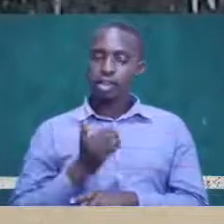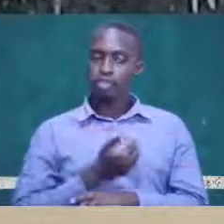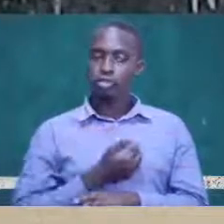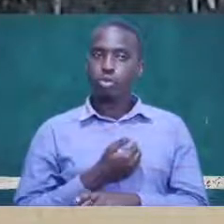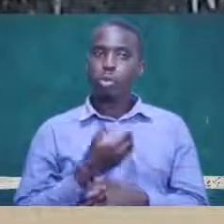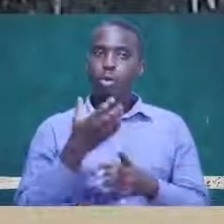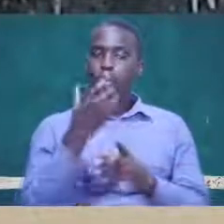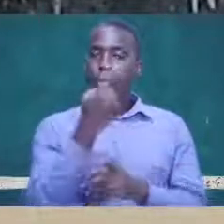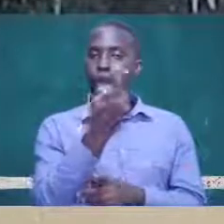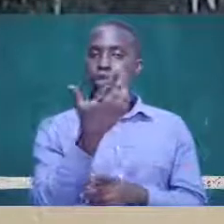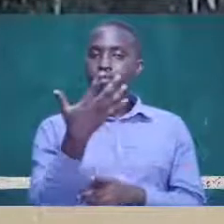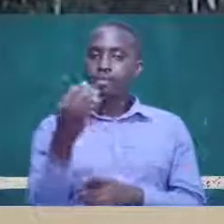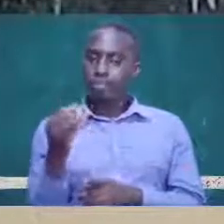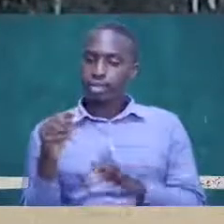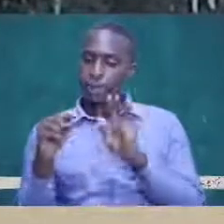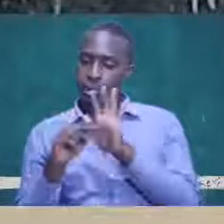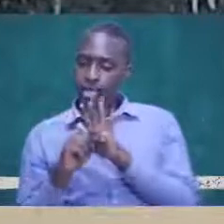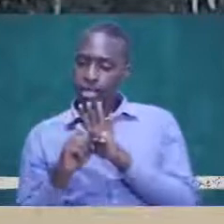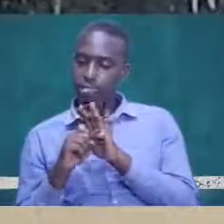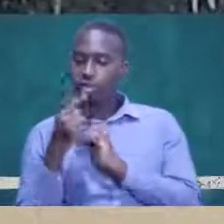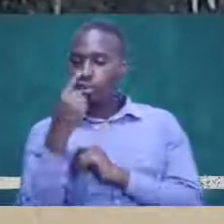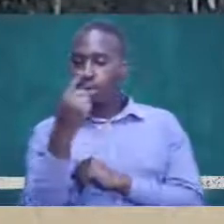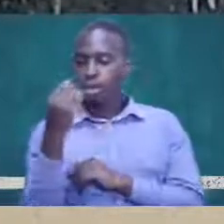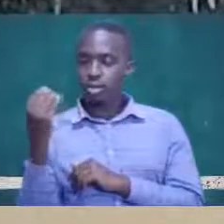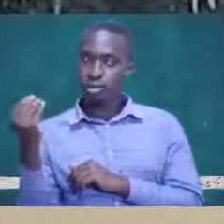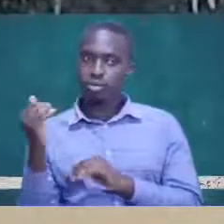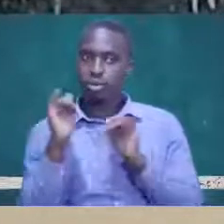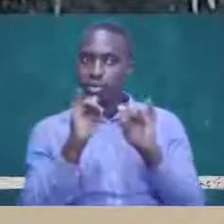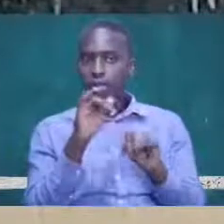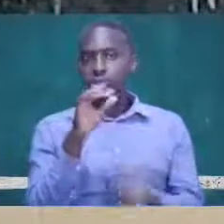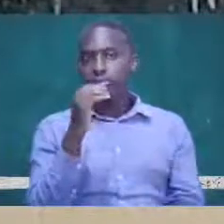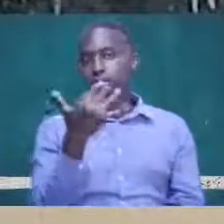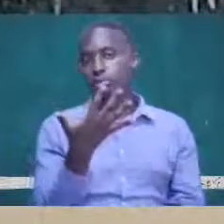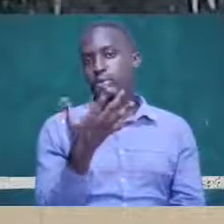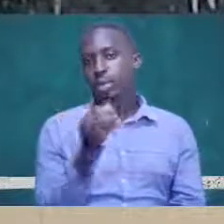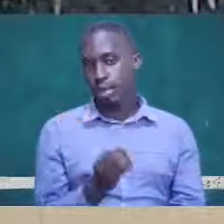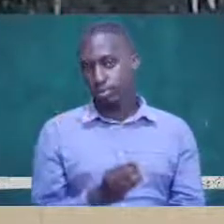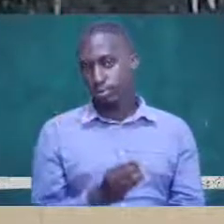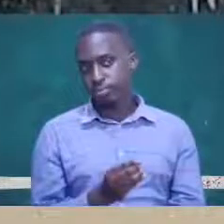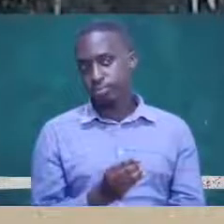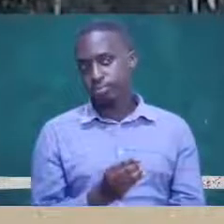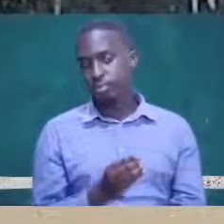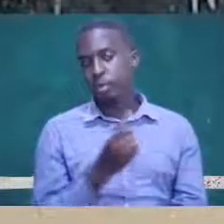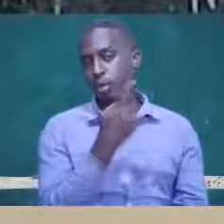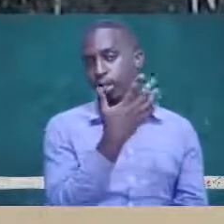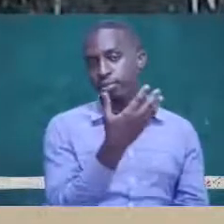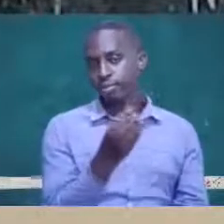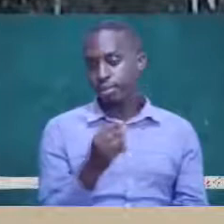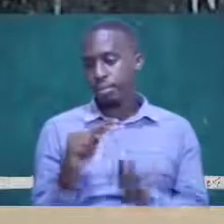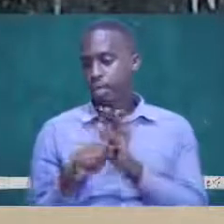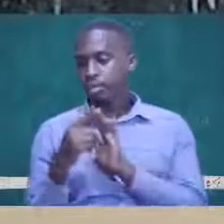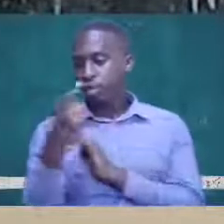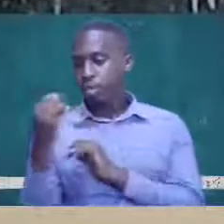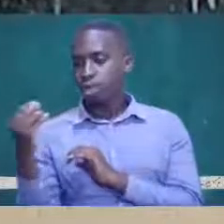150 minus 100, you will remain with 50. 50, 150, it will give